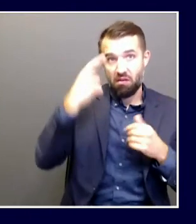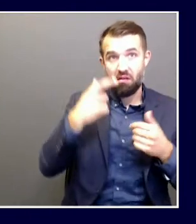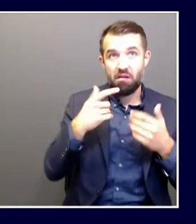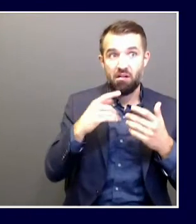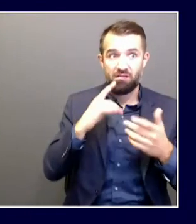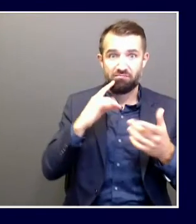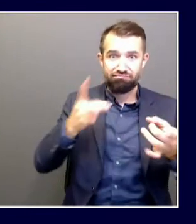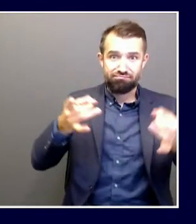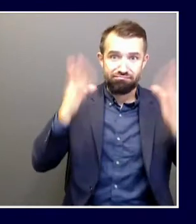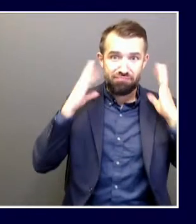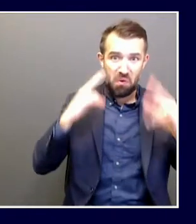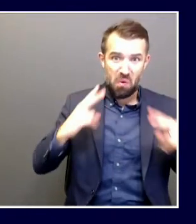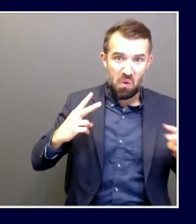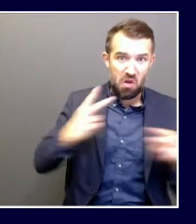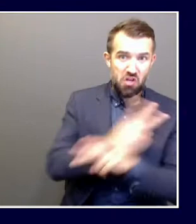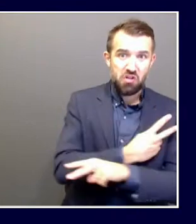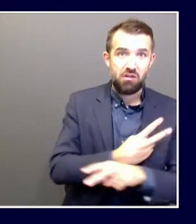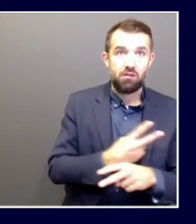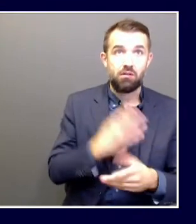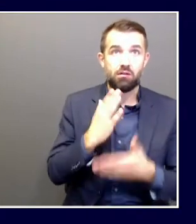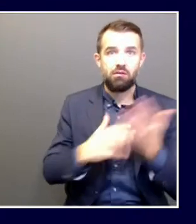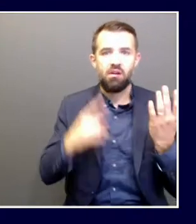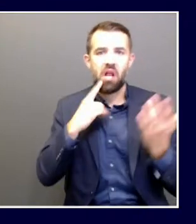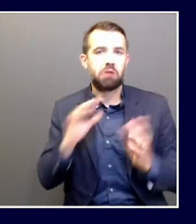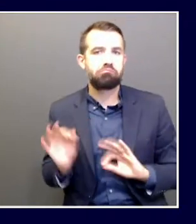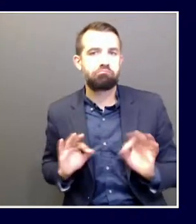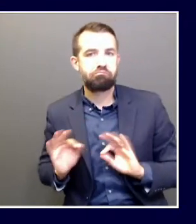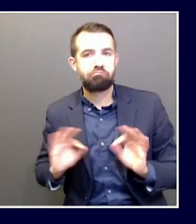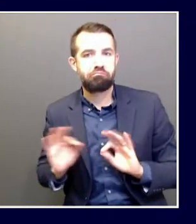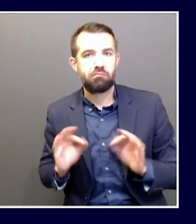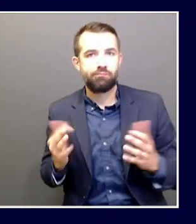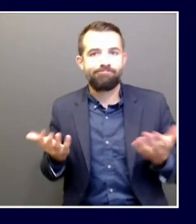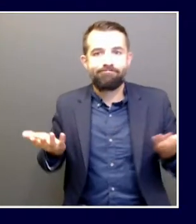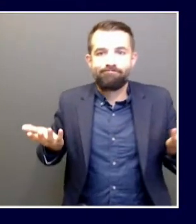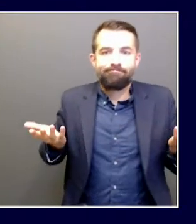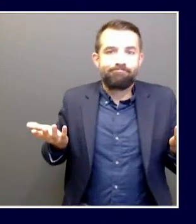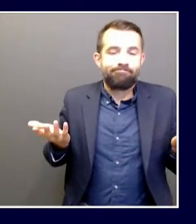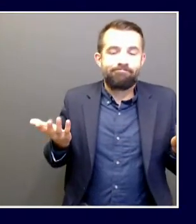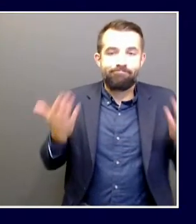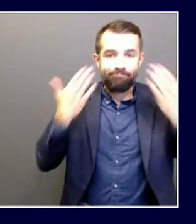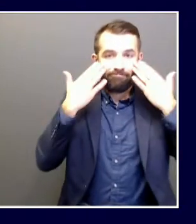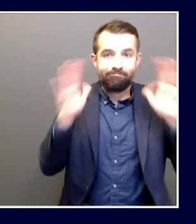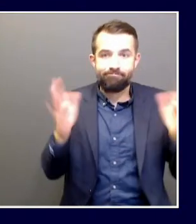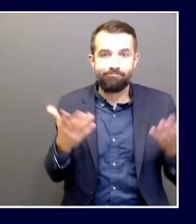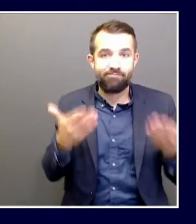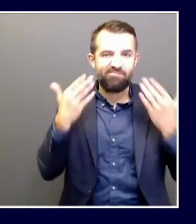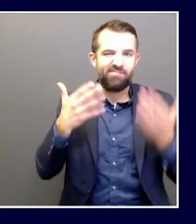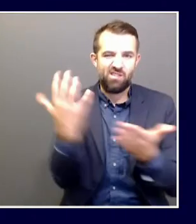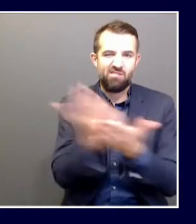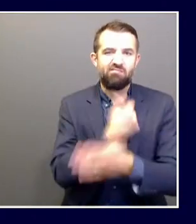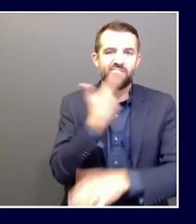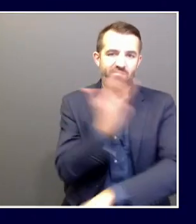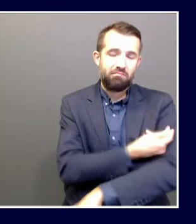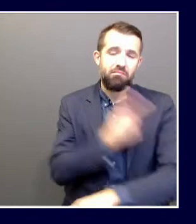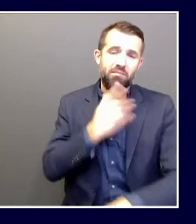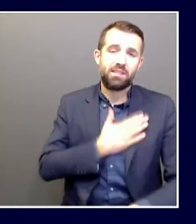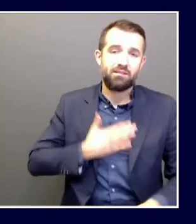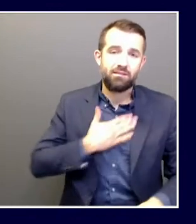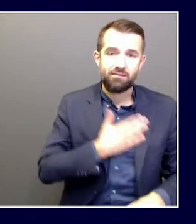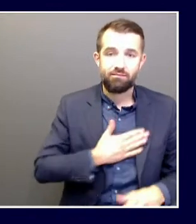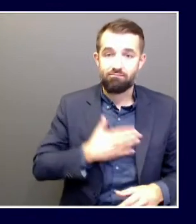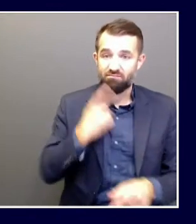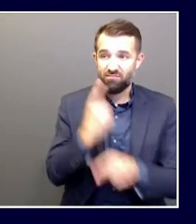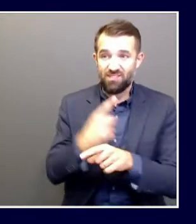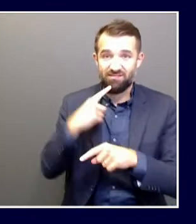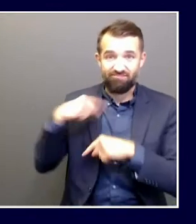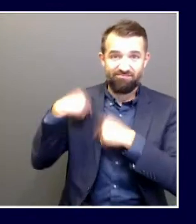flu shot. Sean, you're right. We have been, and for quite a while, publishing weekly influenza reports